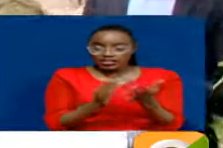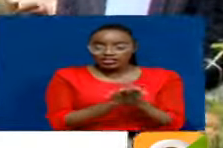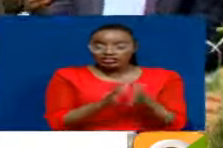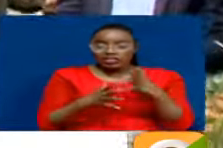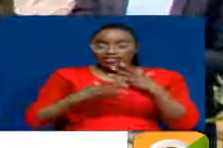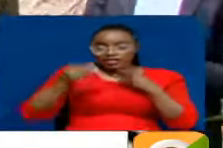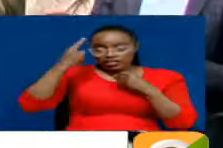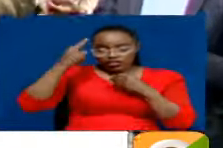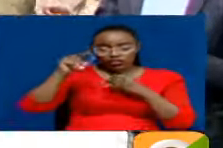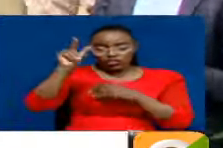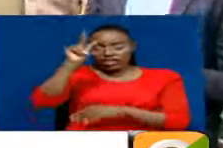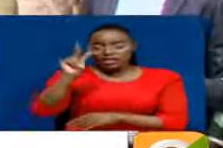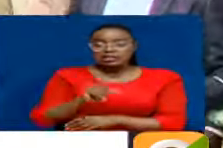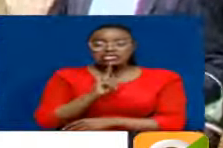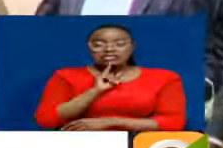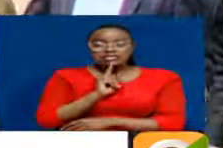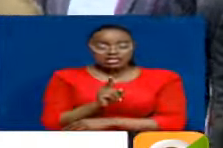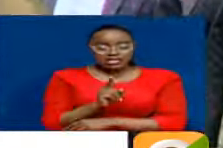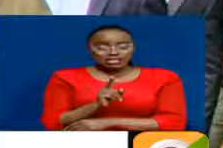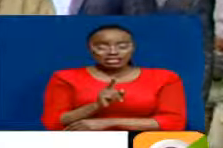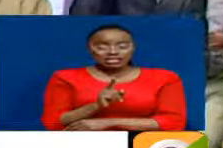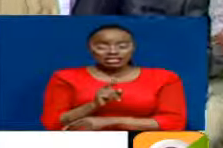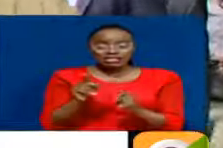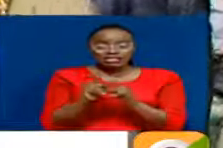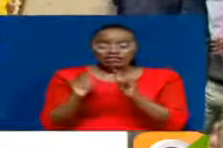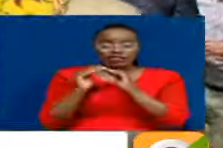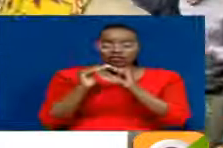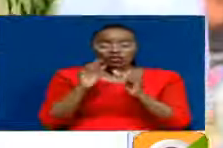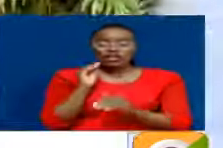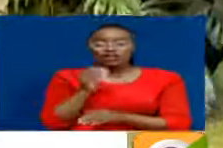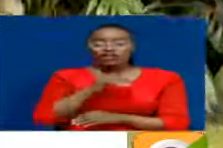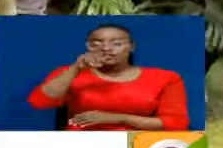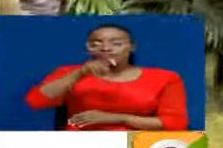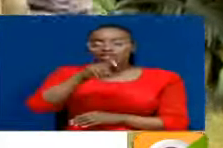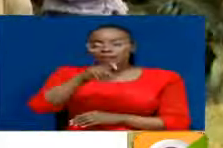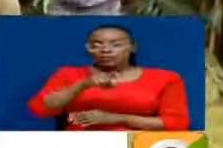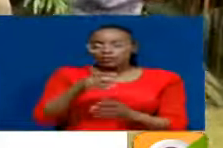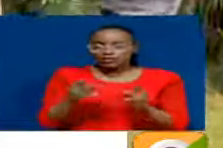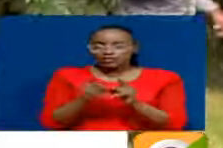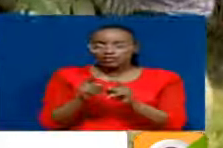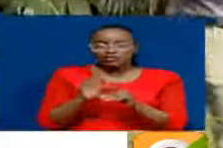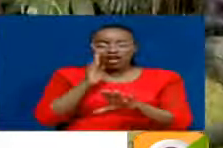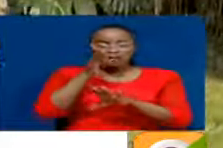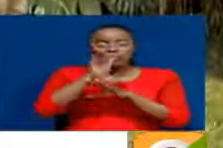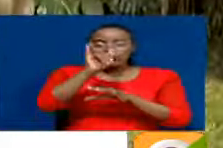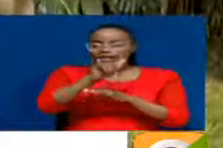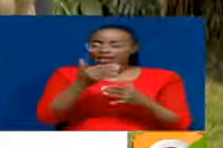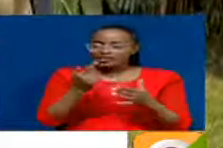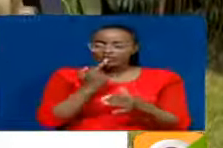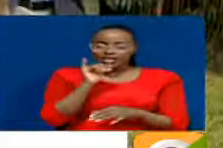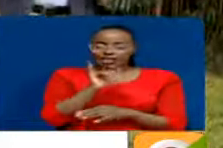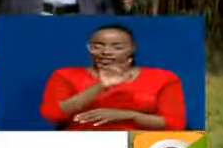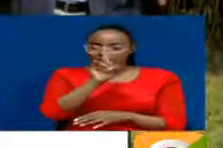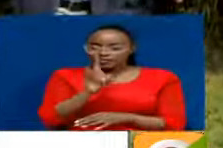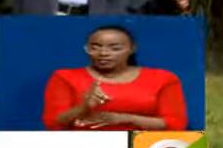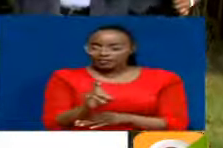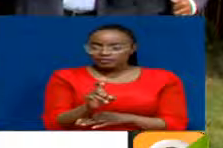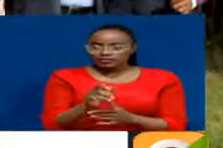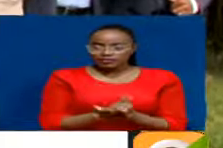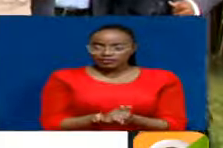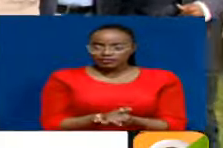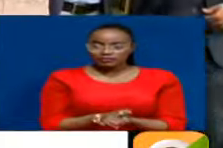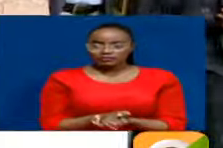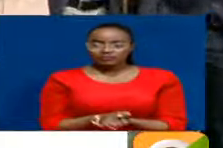interests, yes, of the region. Are you saying that our democracy should have taken us sort of beyond this? Is that what you are hinting at?